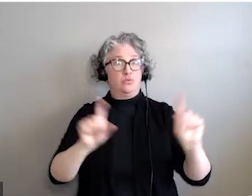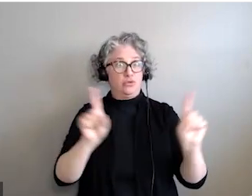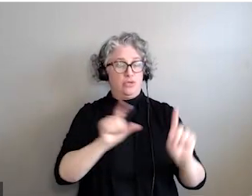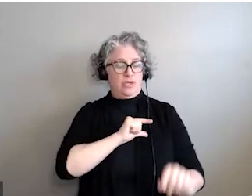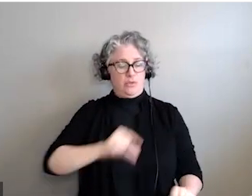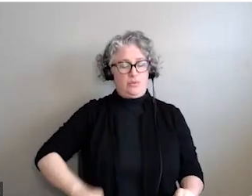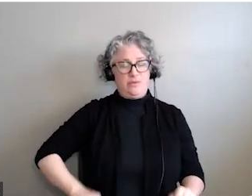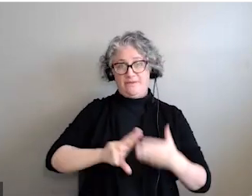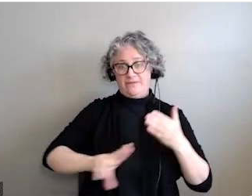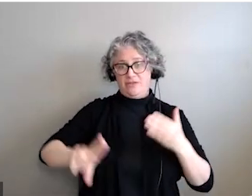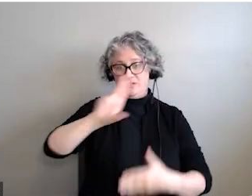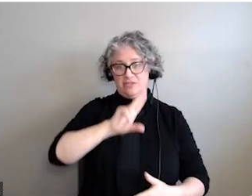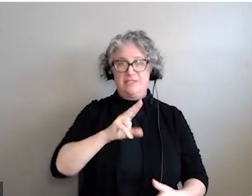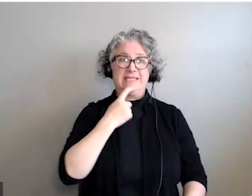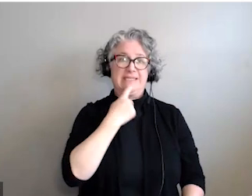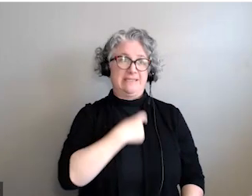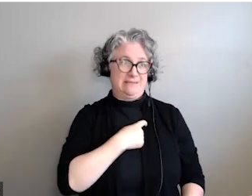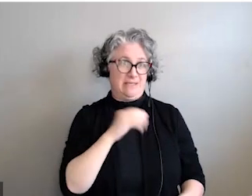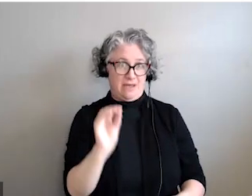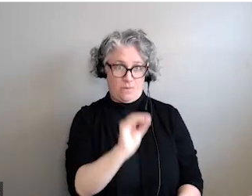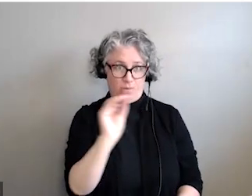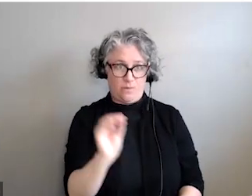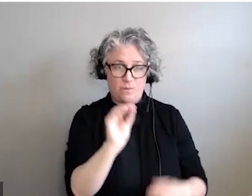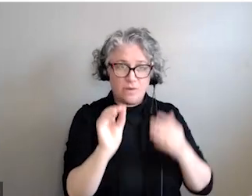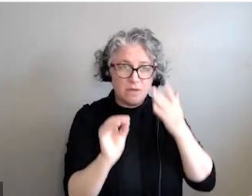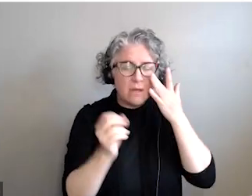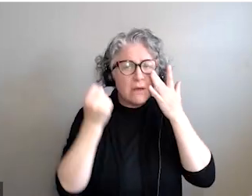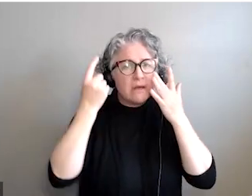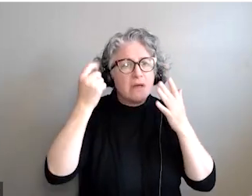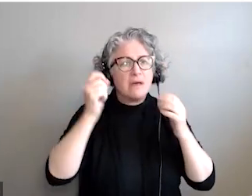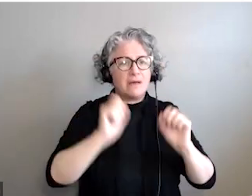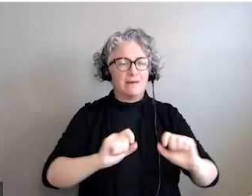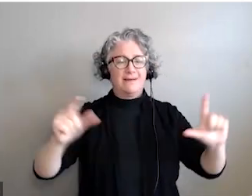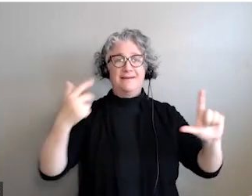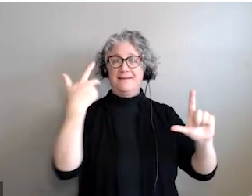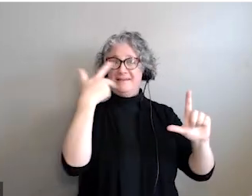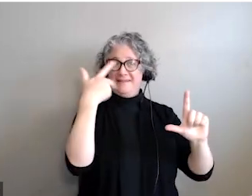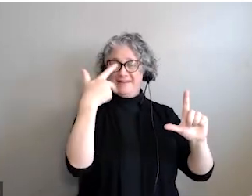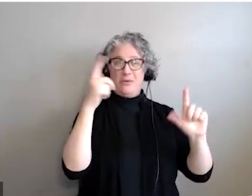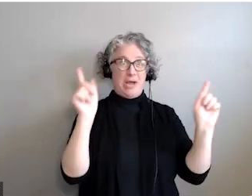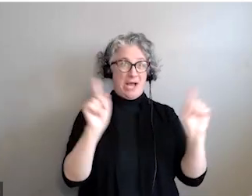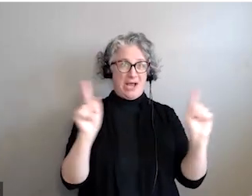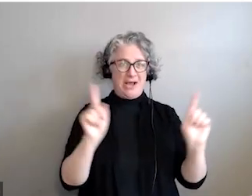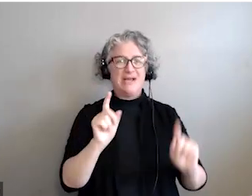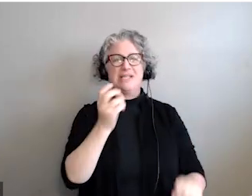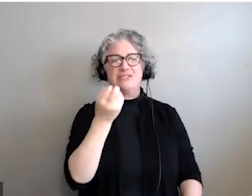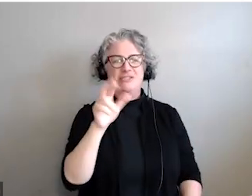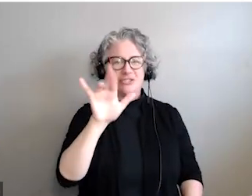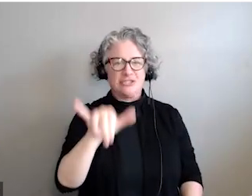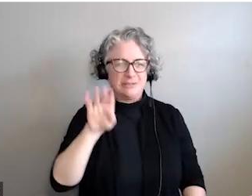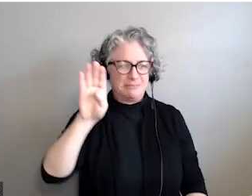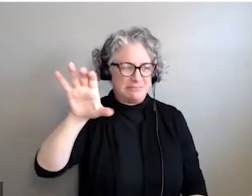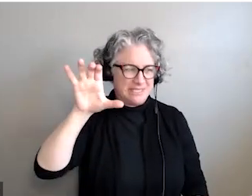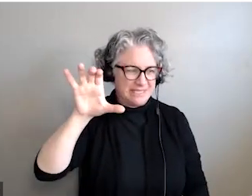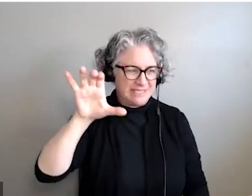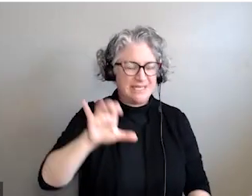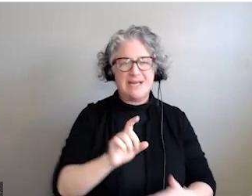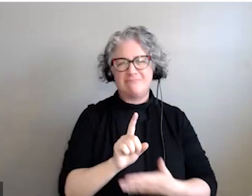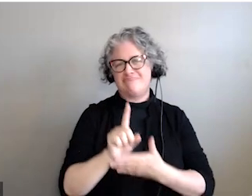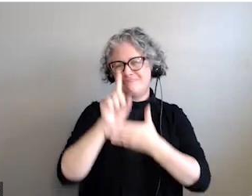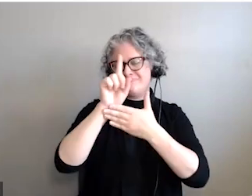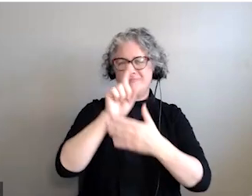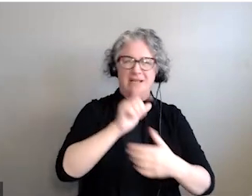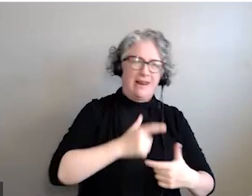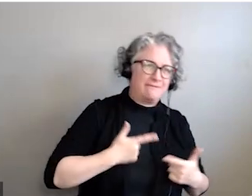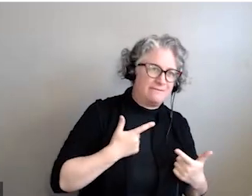in Kingston, Ontario, although I am actually zooming in from Surrey, BC, where I am privileged to live, work, and play on